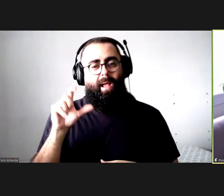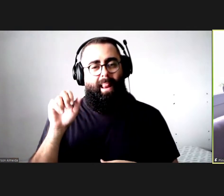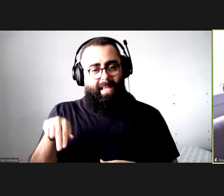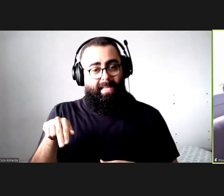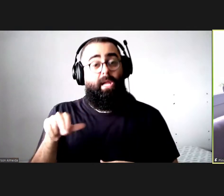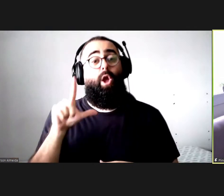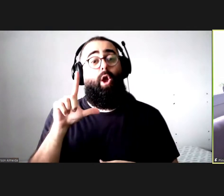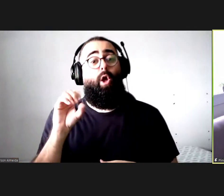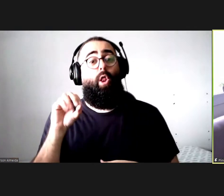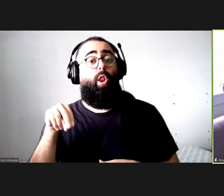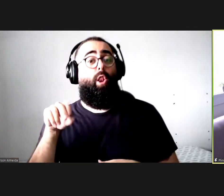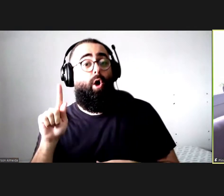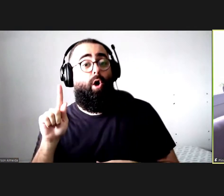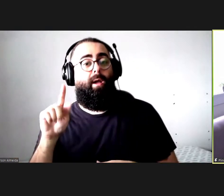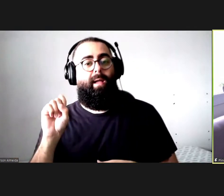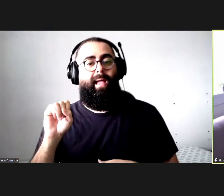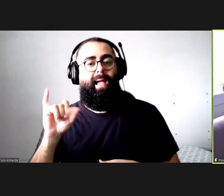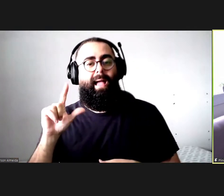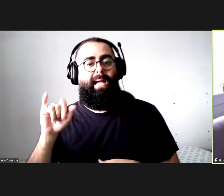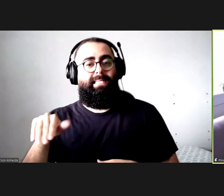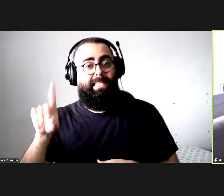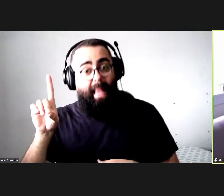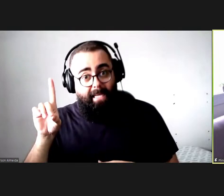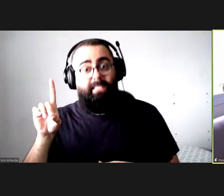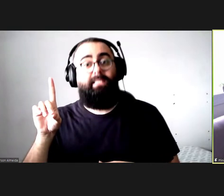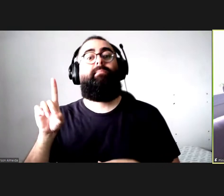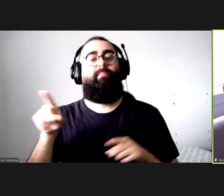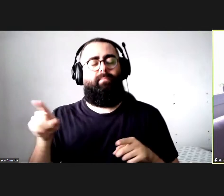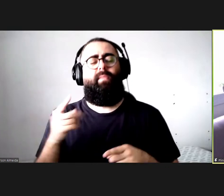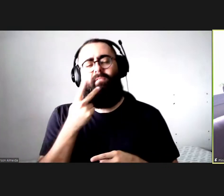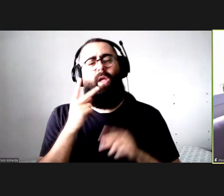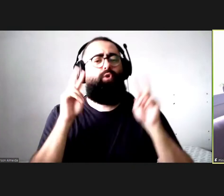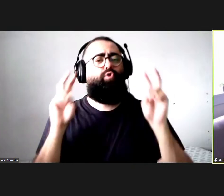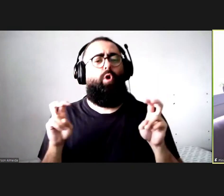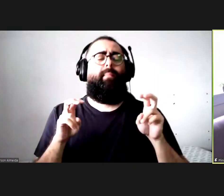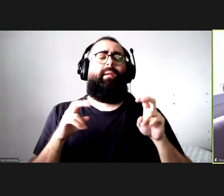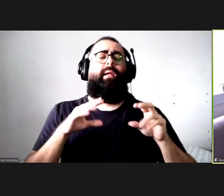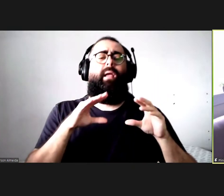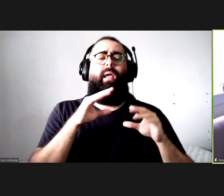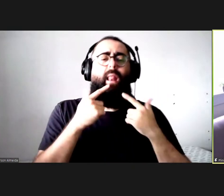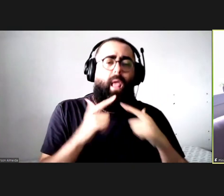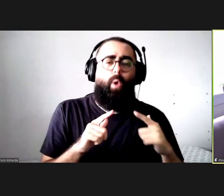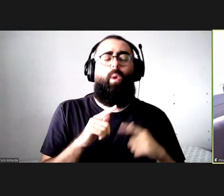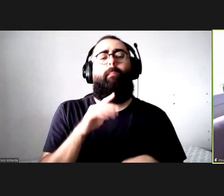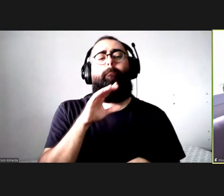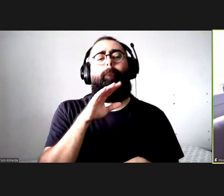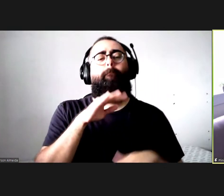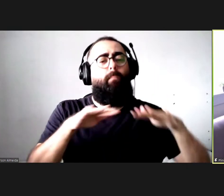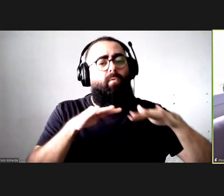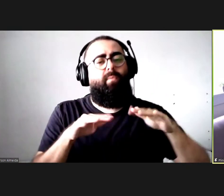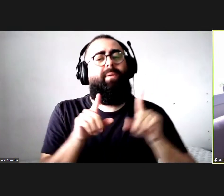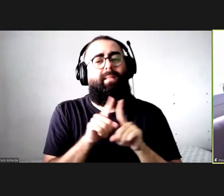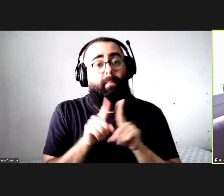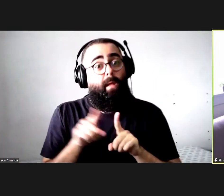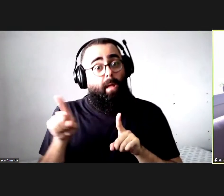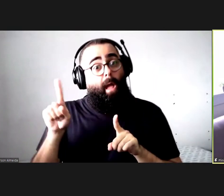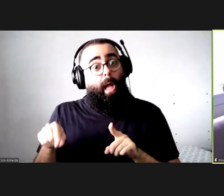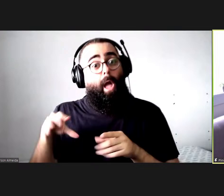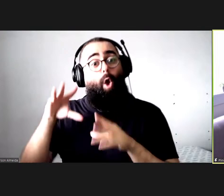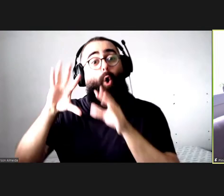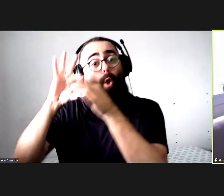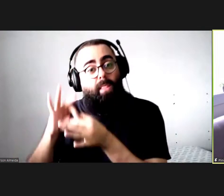with relationship between human movement, language, and communication in both clinical and non-clinical